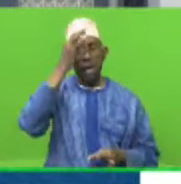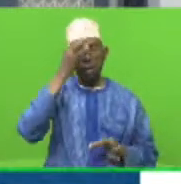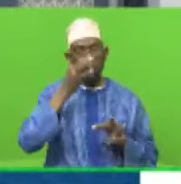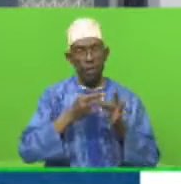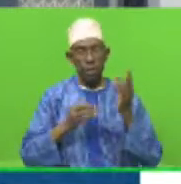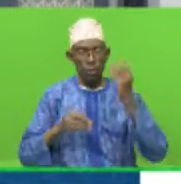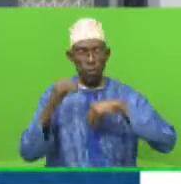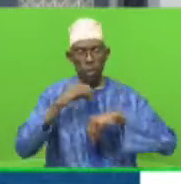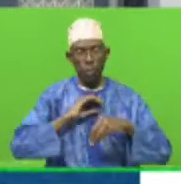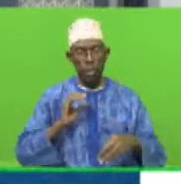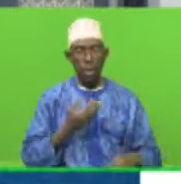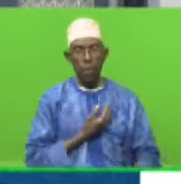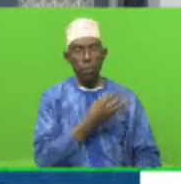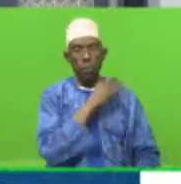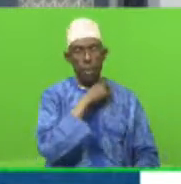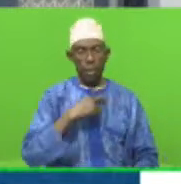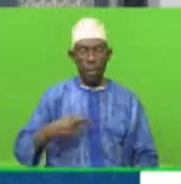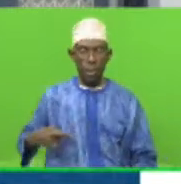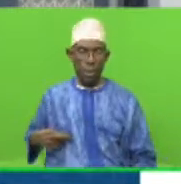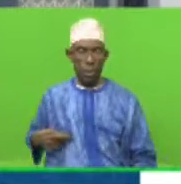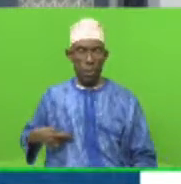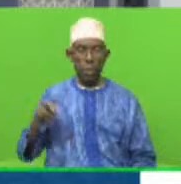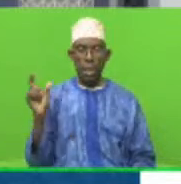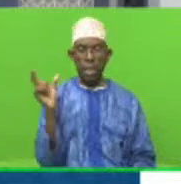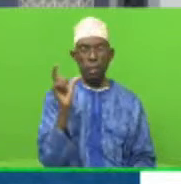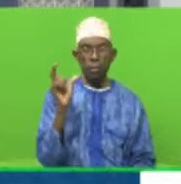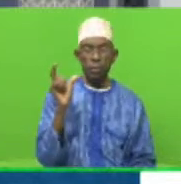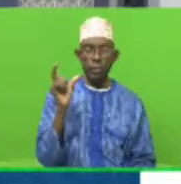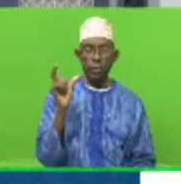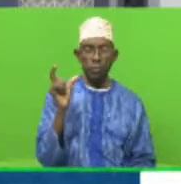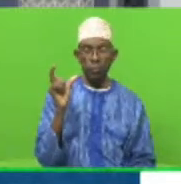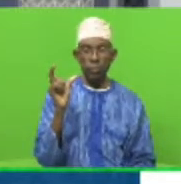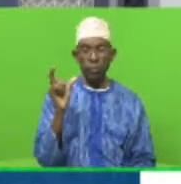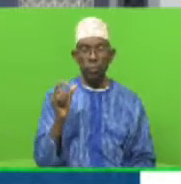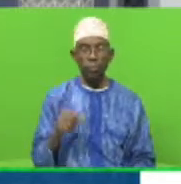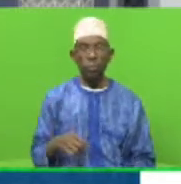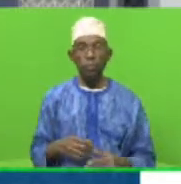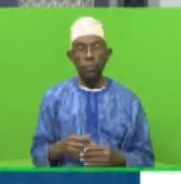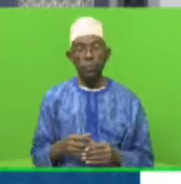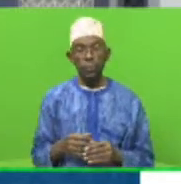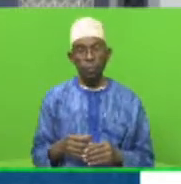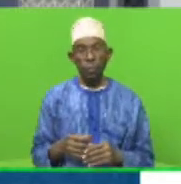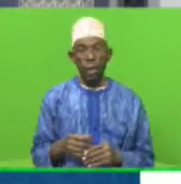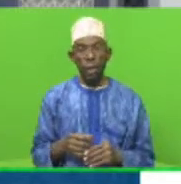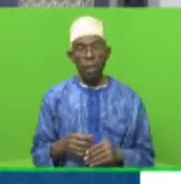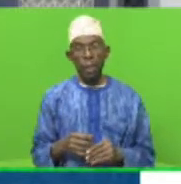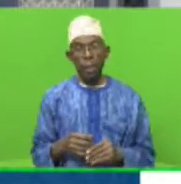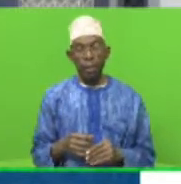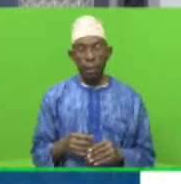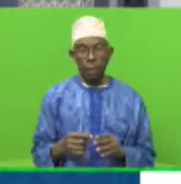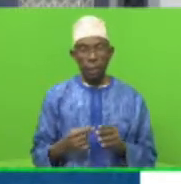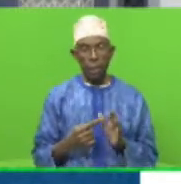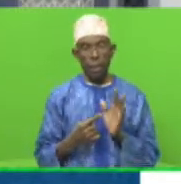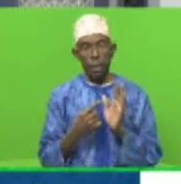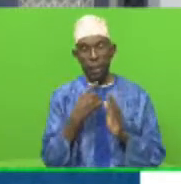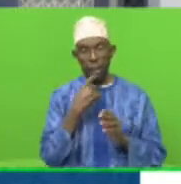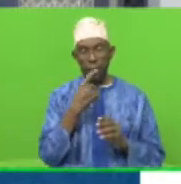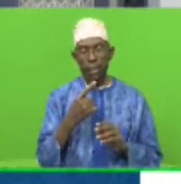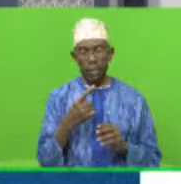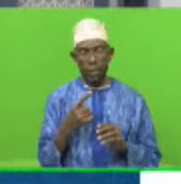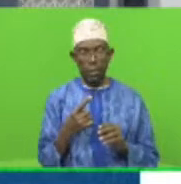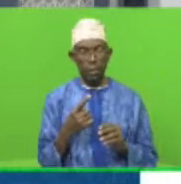fitra. Al-Imam al-Bayhaqi rahimahullah ta'ala in his Dala'il al-Nubuwa, he cites a